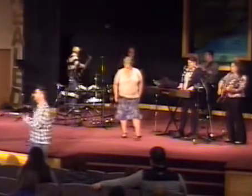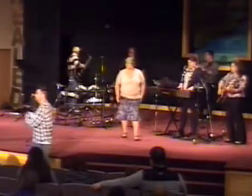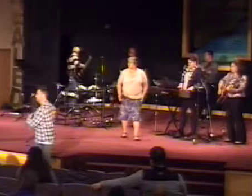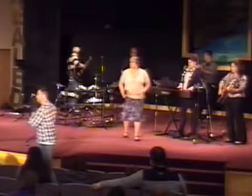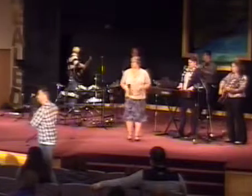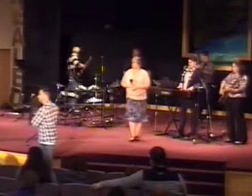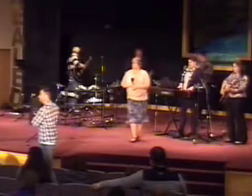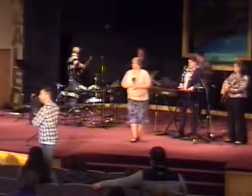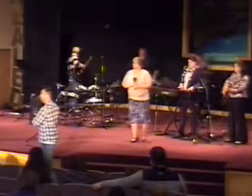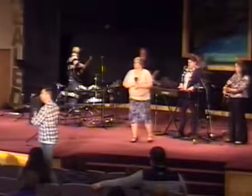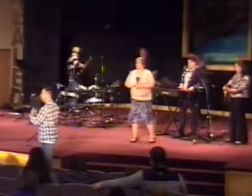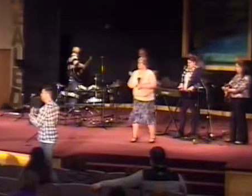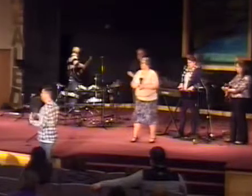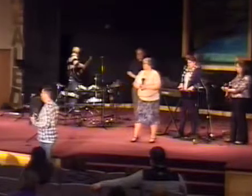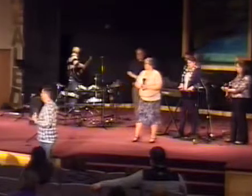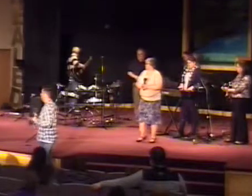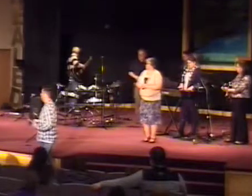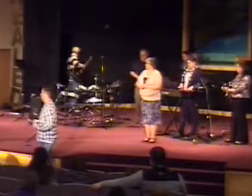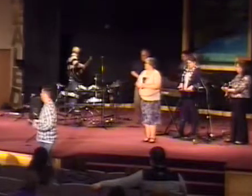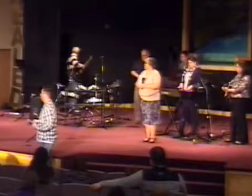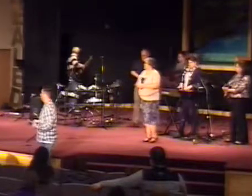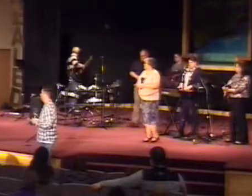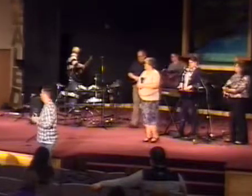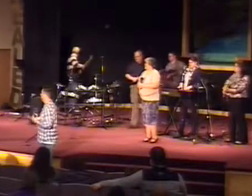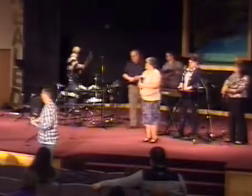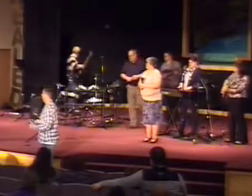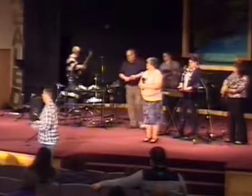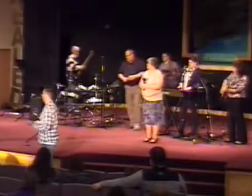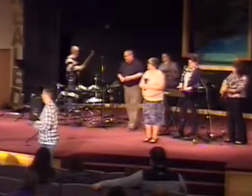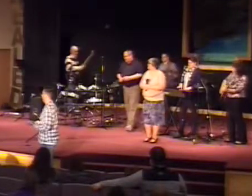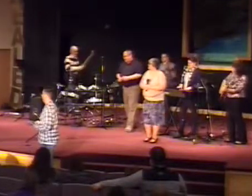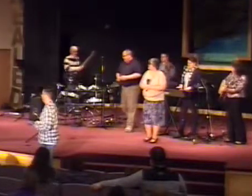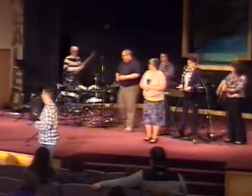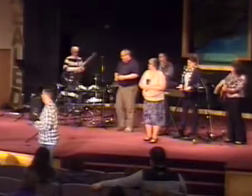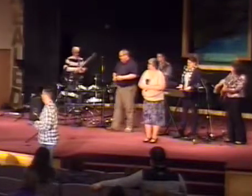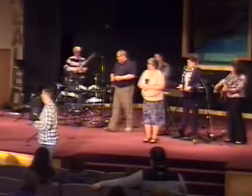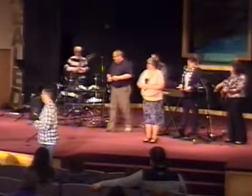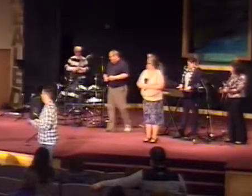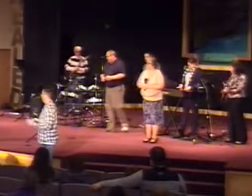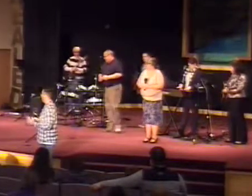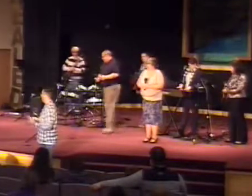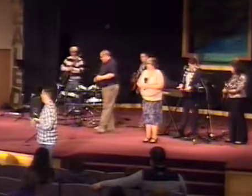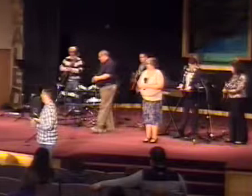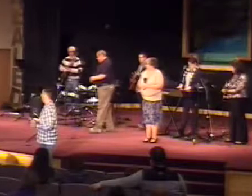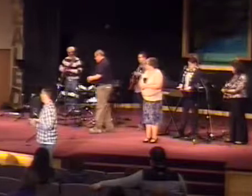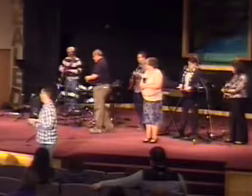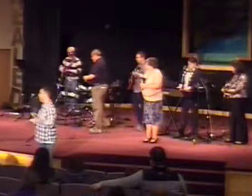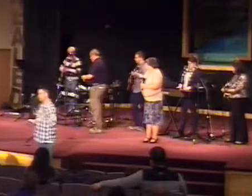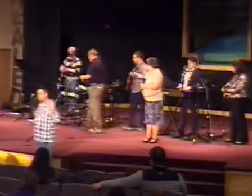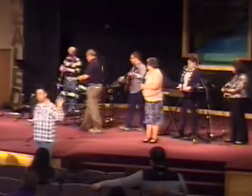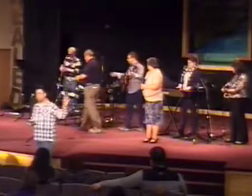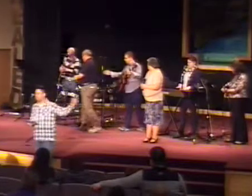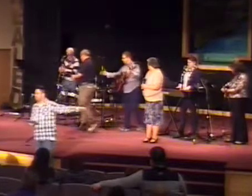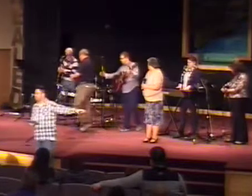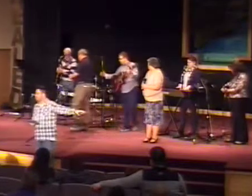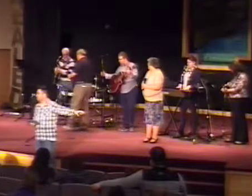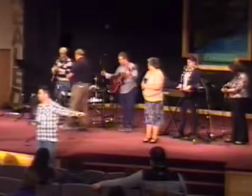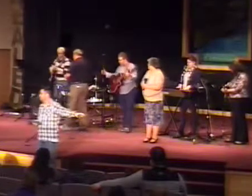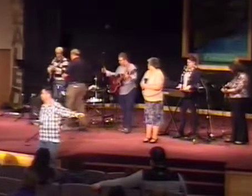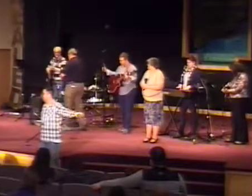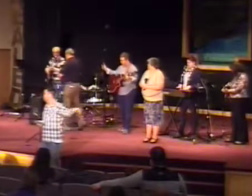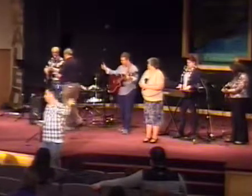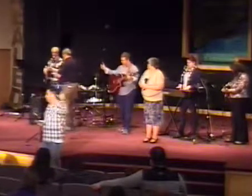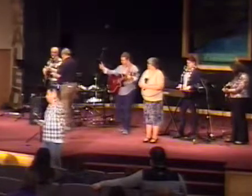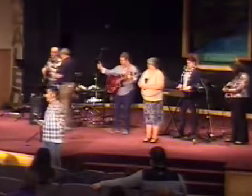be immersed into the water to receive the forgiveness of sins and the gift of the Holy Spirit. To take your eyes off of what persecution